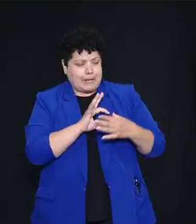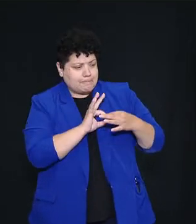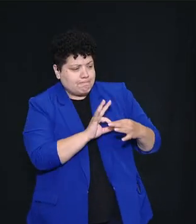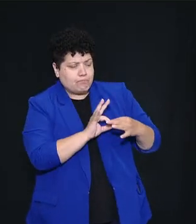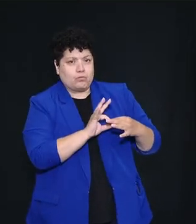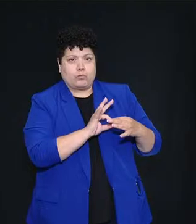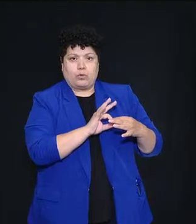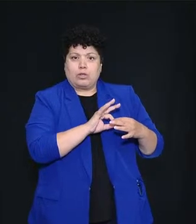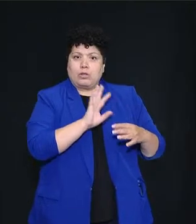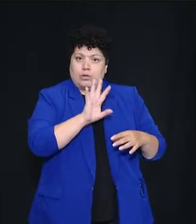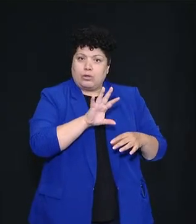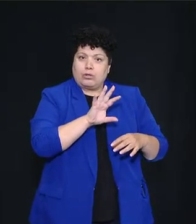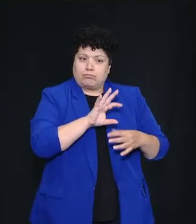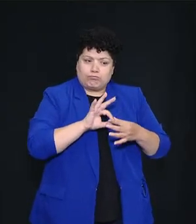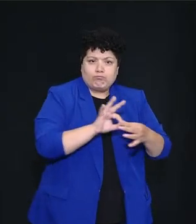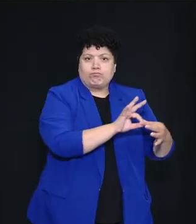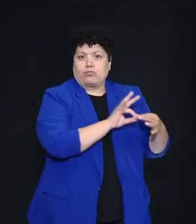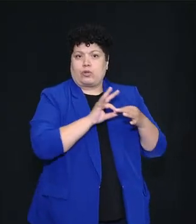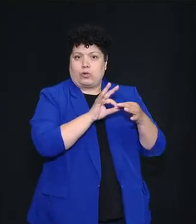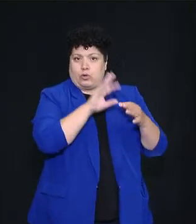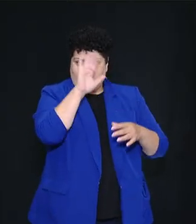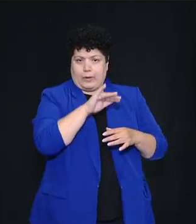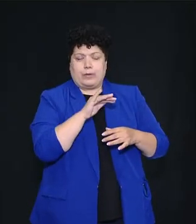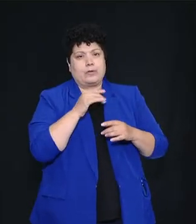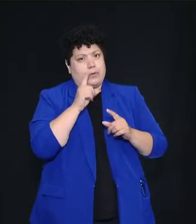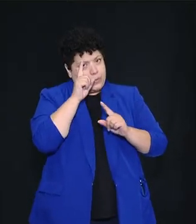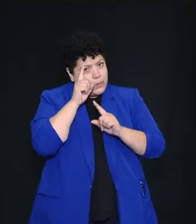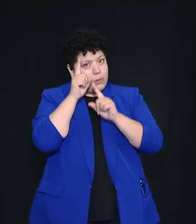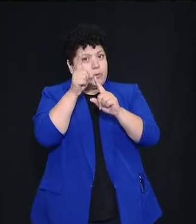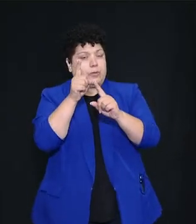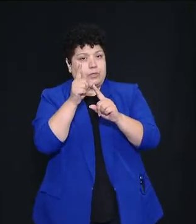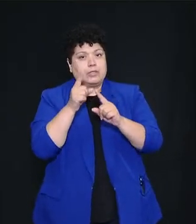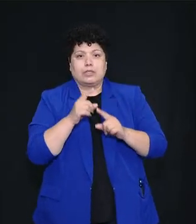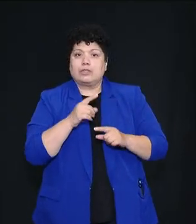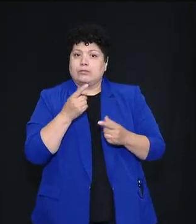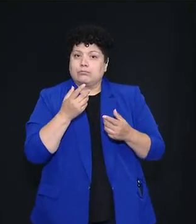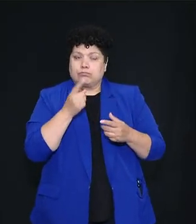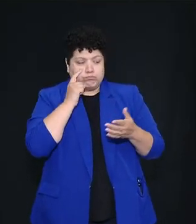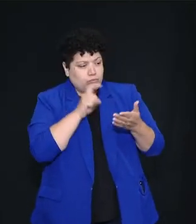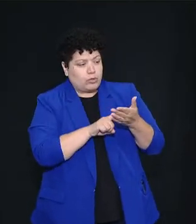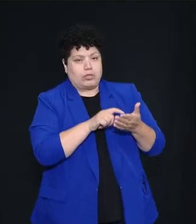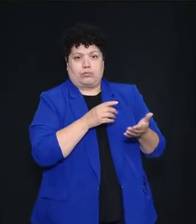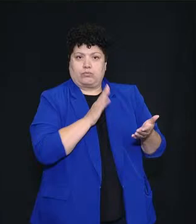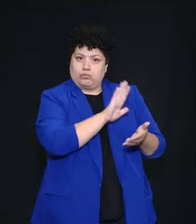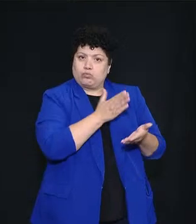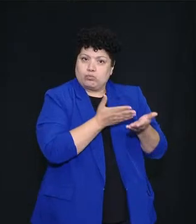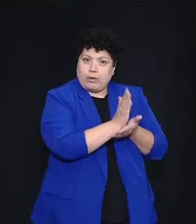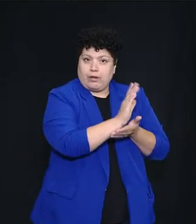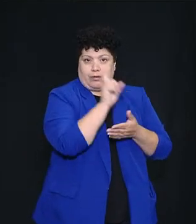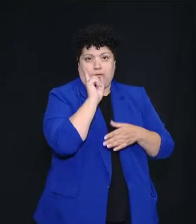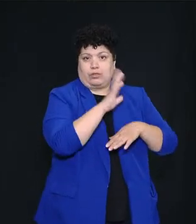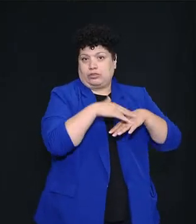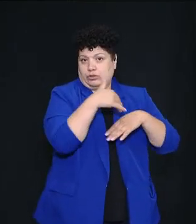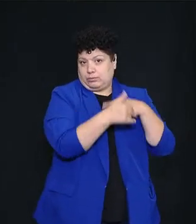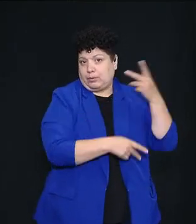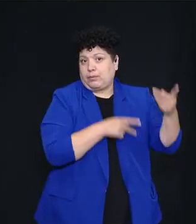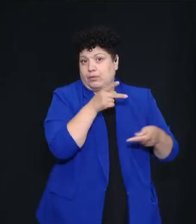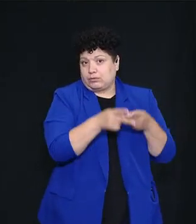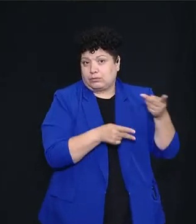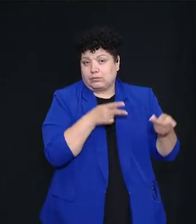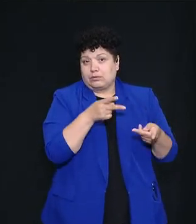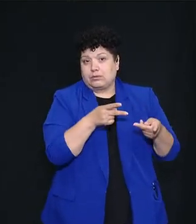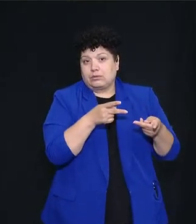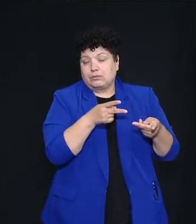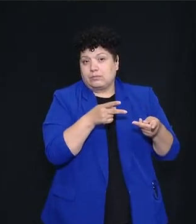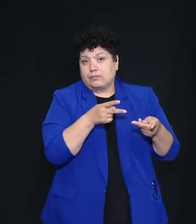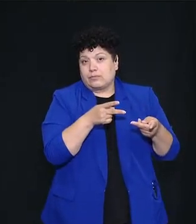a goal that I know all of you share: to promote the legitimate rights of the Native populations and to